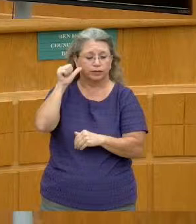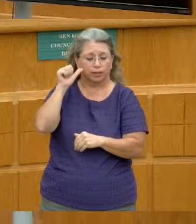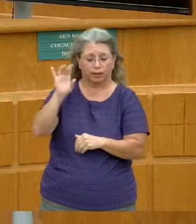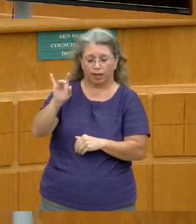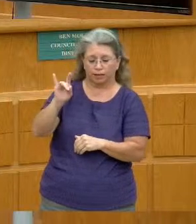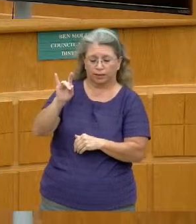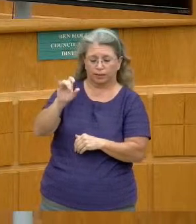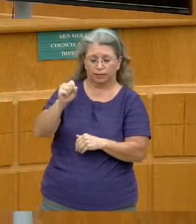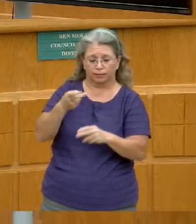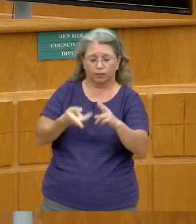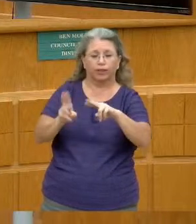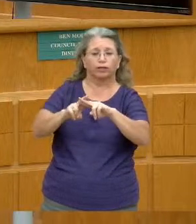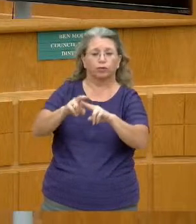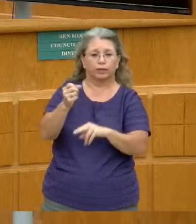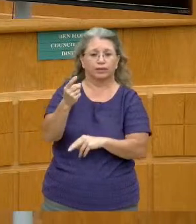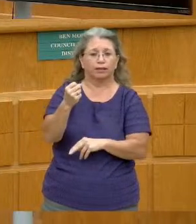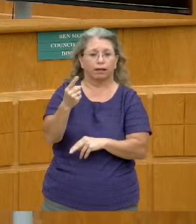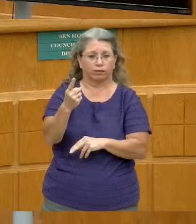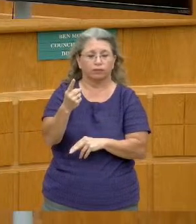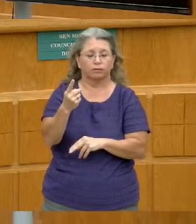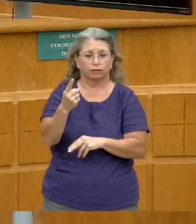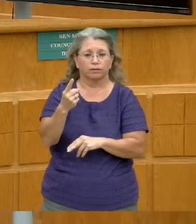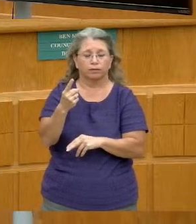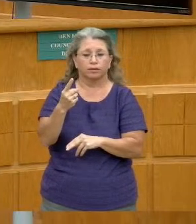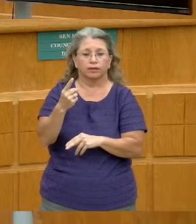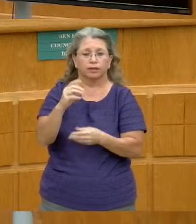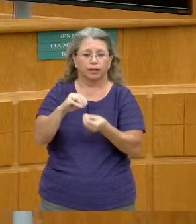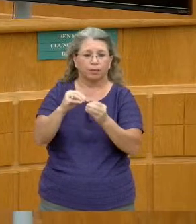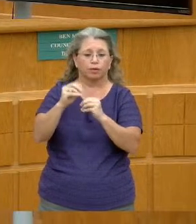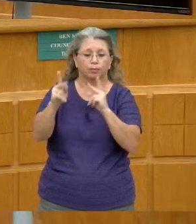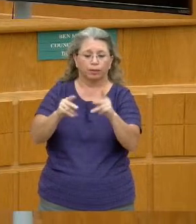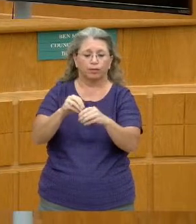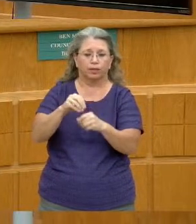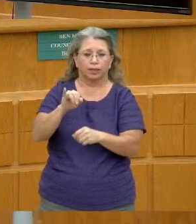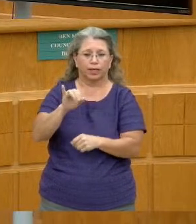a 11-person jump in persons in ICU.